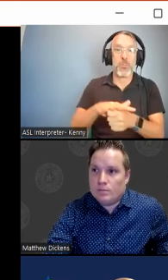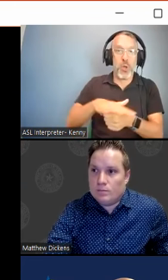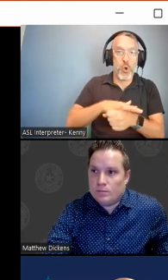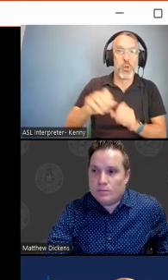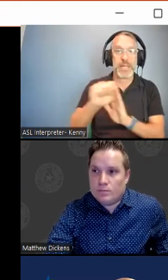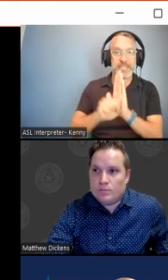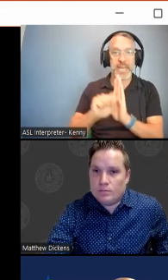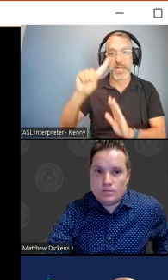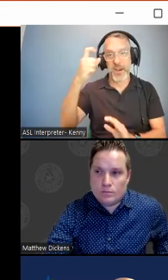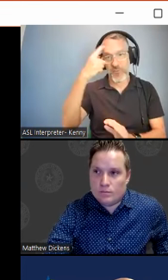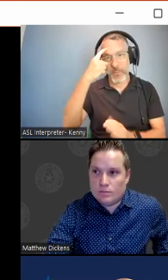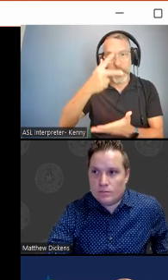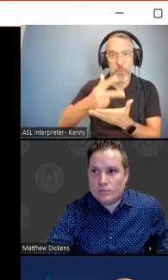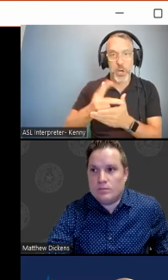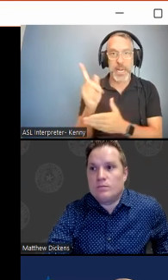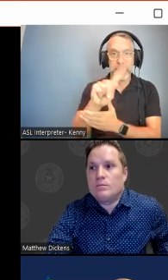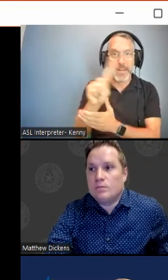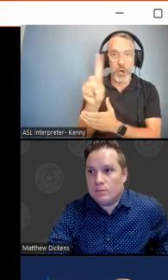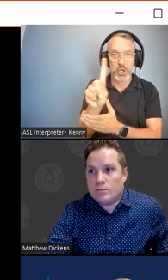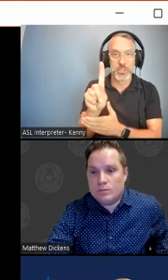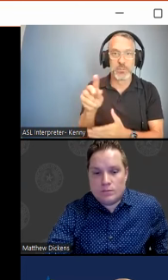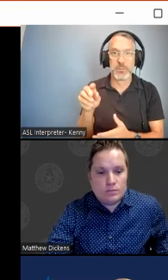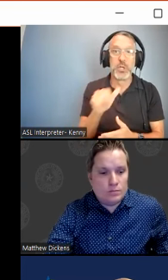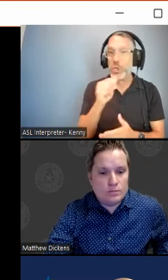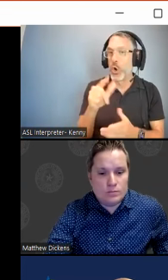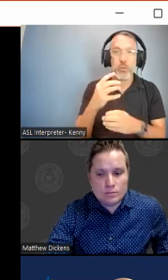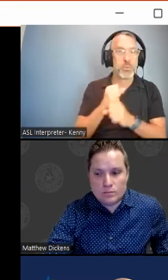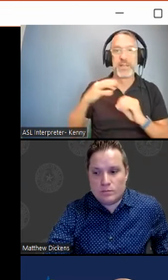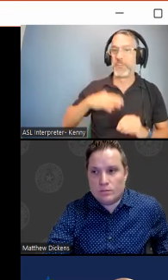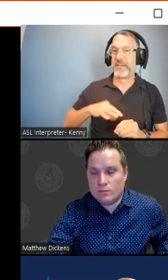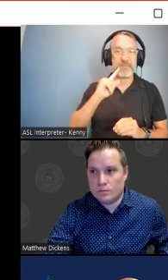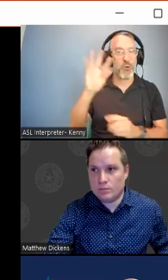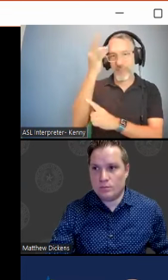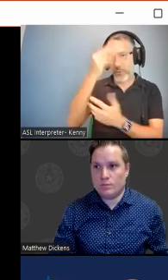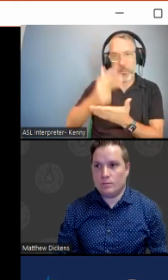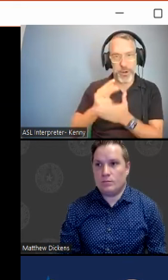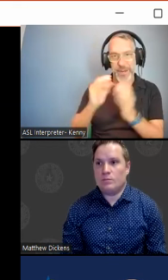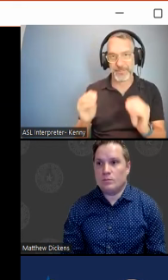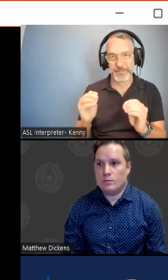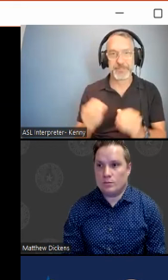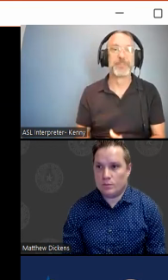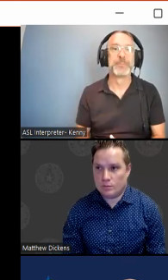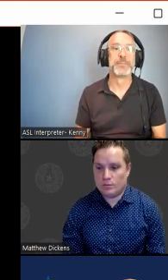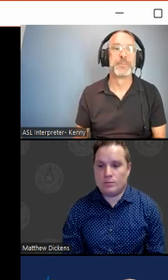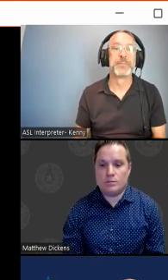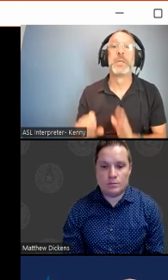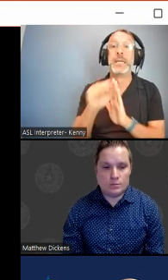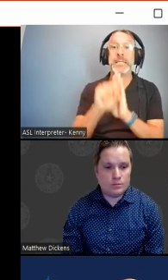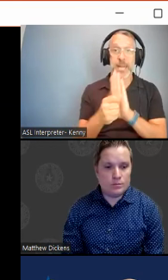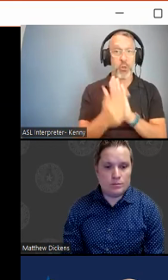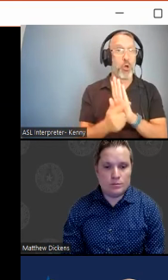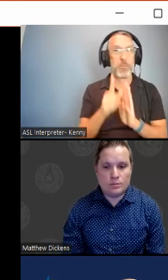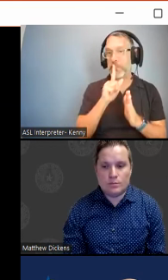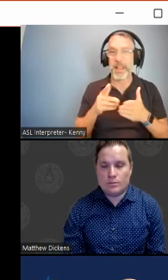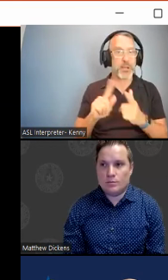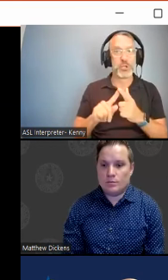state government parking meters. You do not receive any benefits for federal parking. State law does not allow